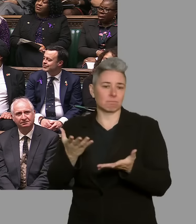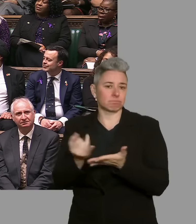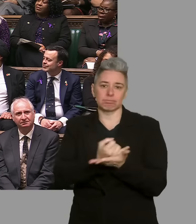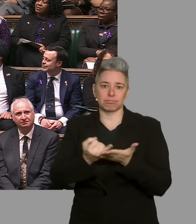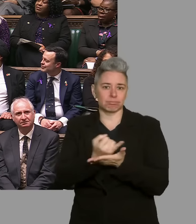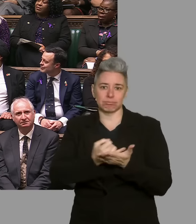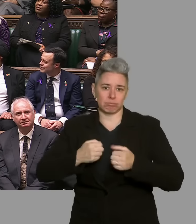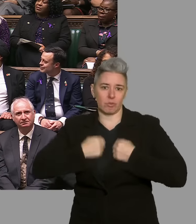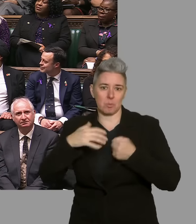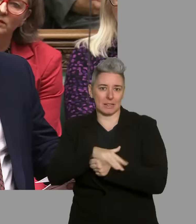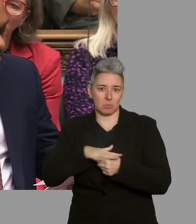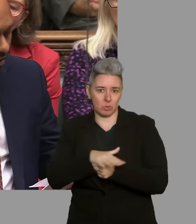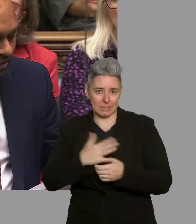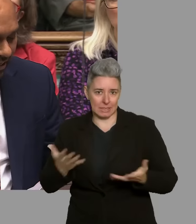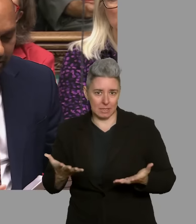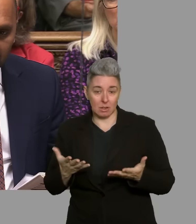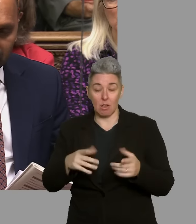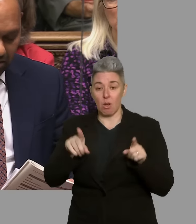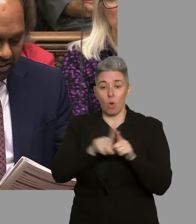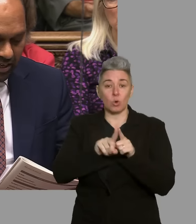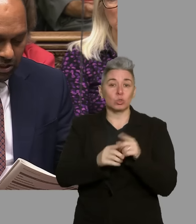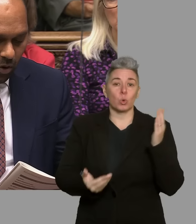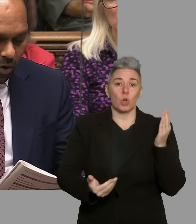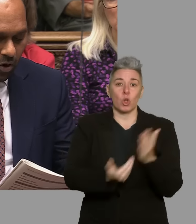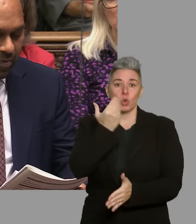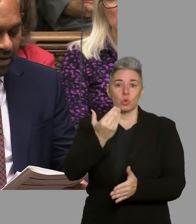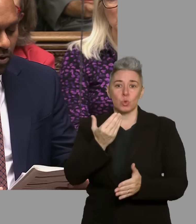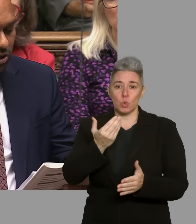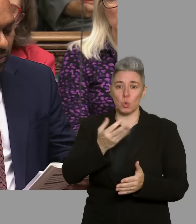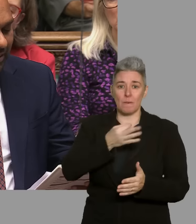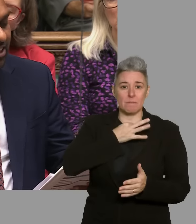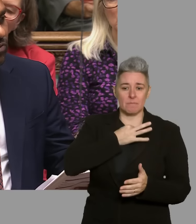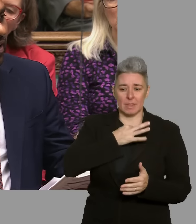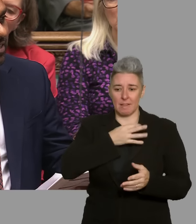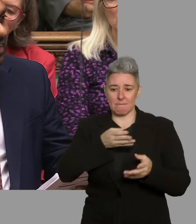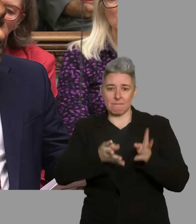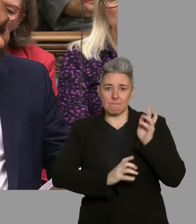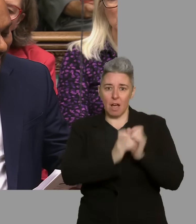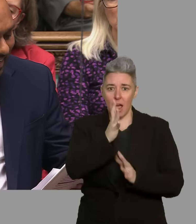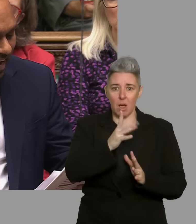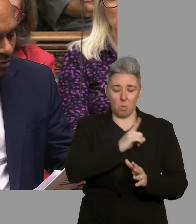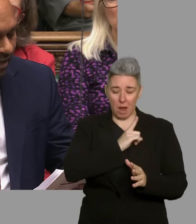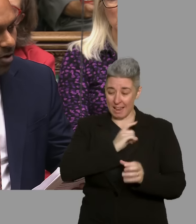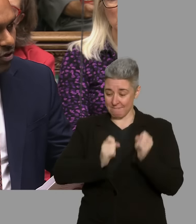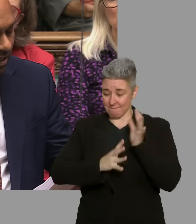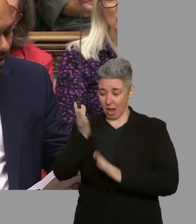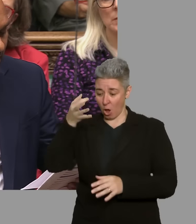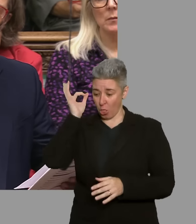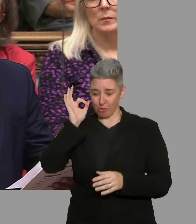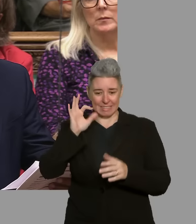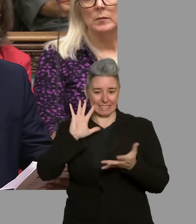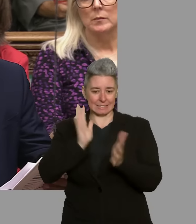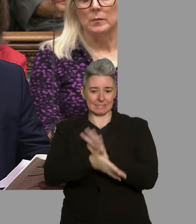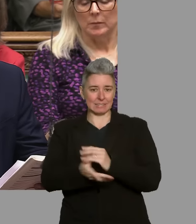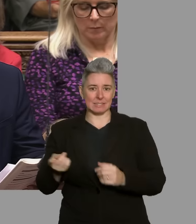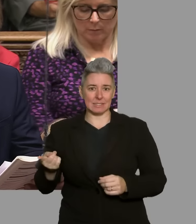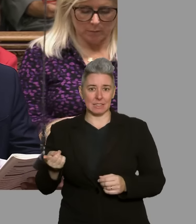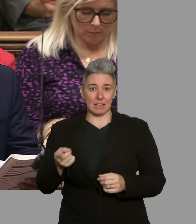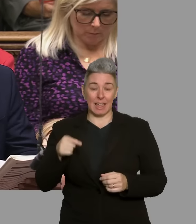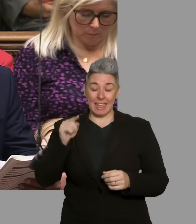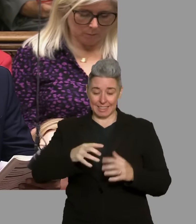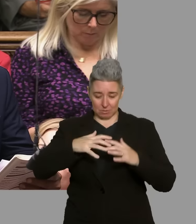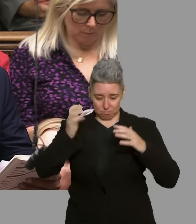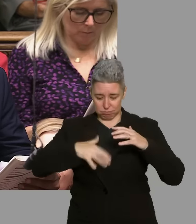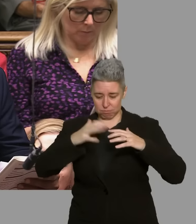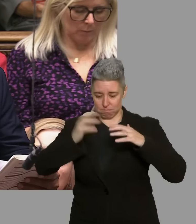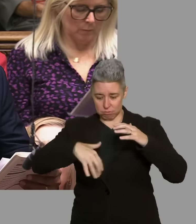don't have a fully functioning fire authority. This has all been caused by the dysfunction at Kent County Council because so many